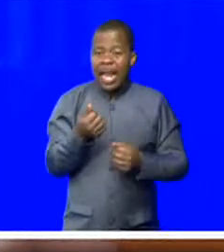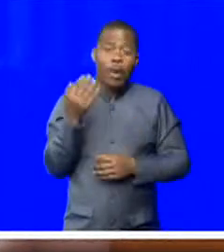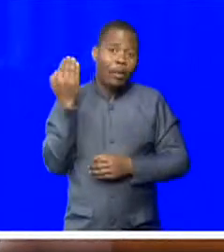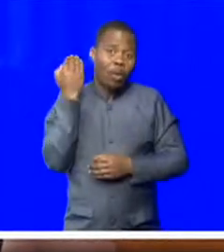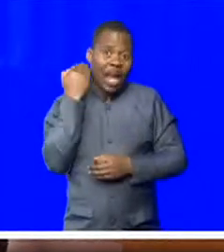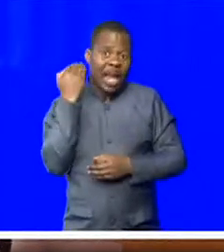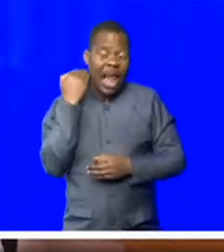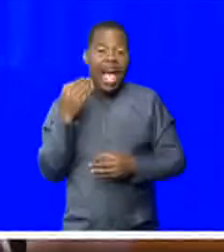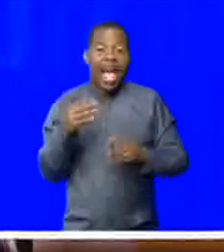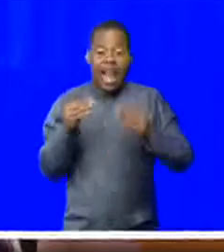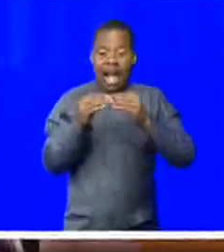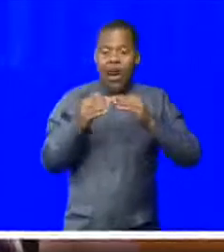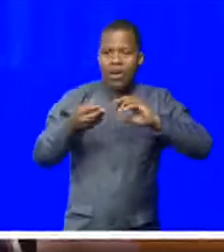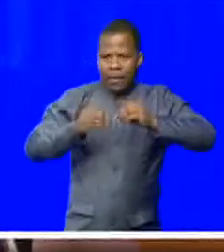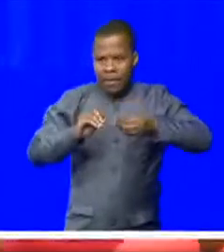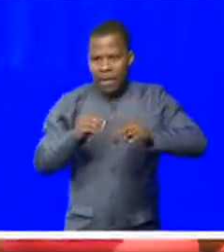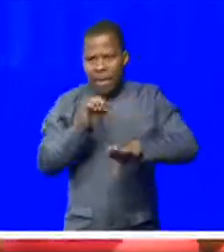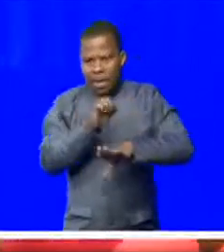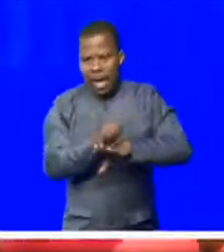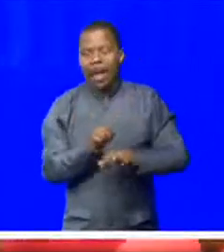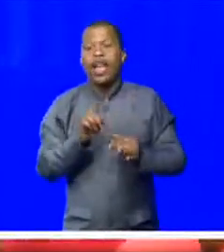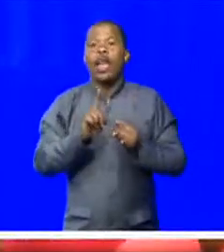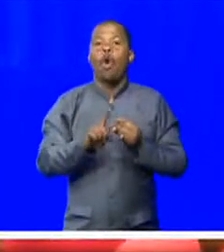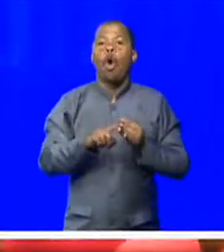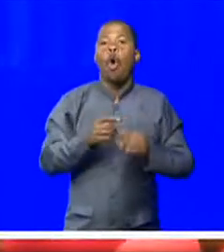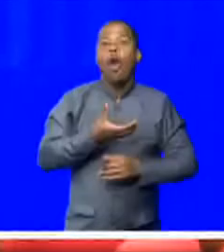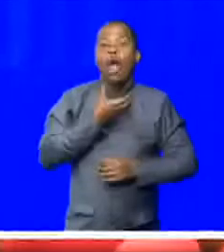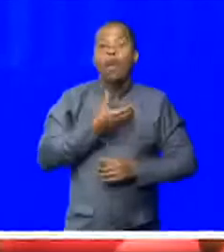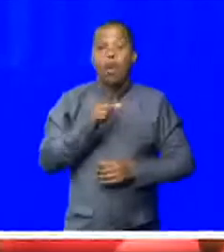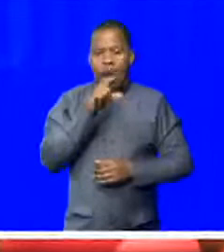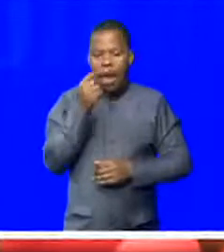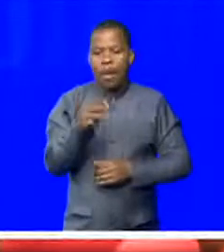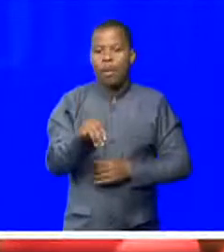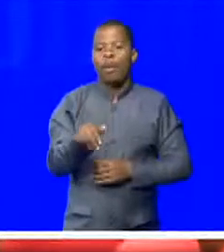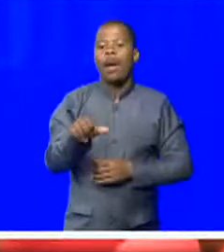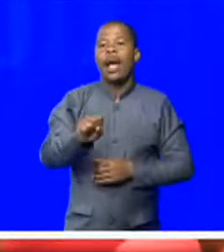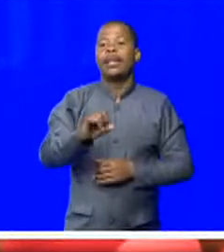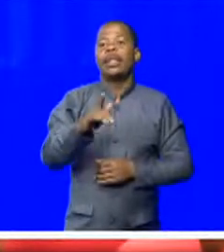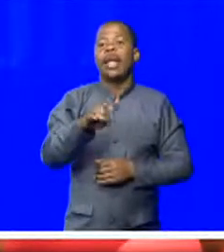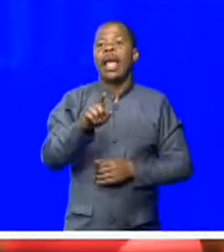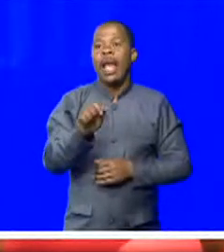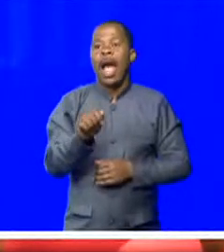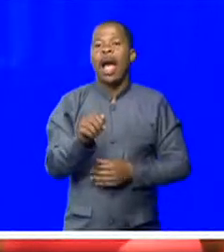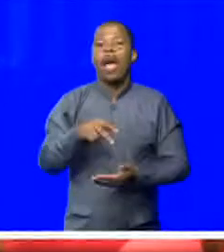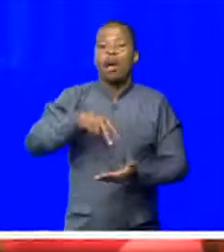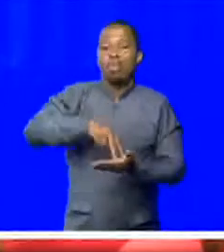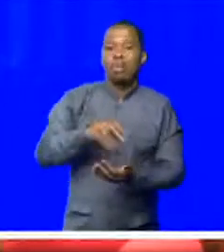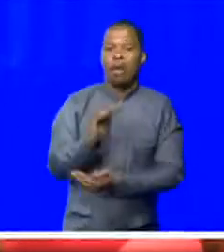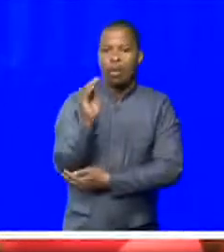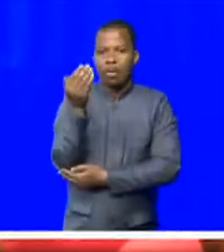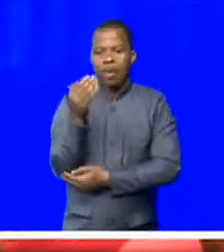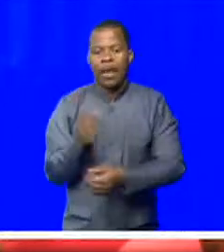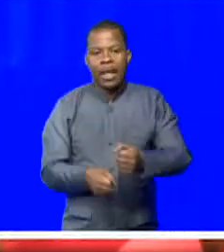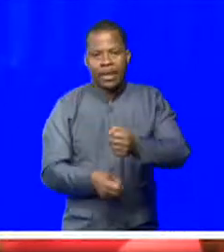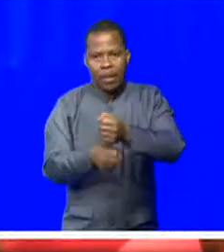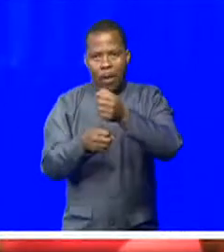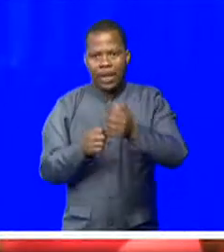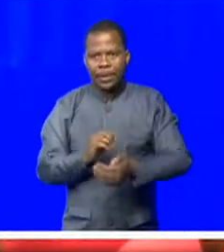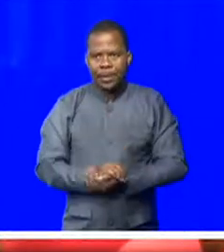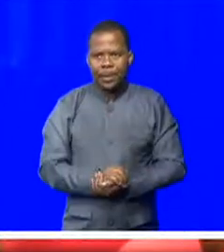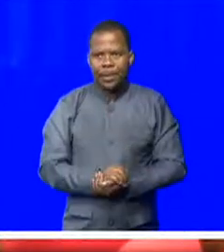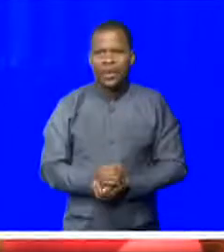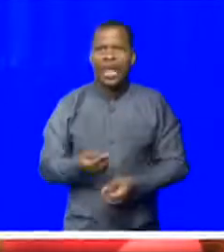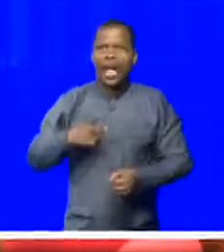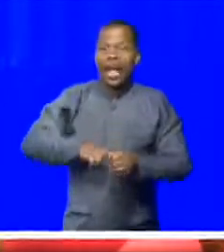Senator Moimoy Masilela on the motion. Njalo ukuthi ngiyamsekela kulele kakhulumako